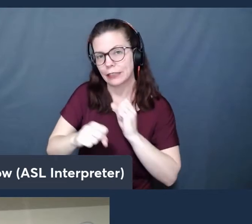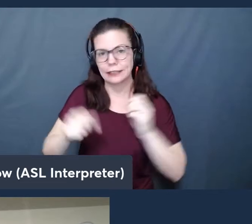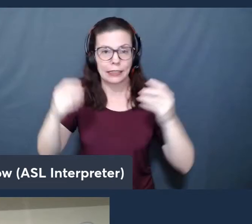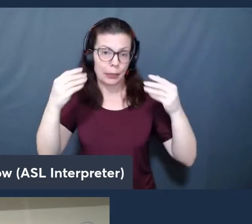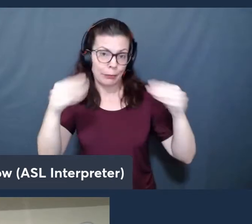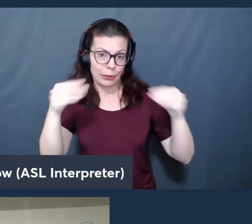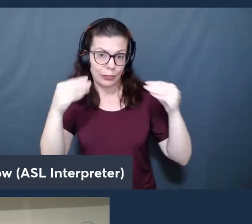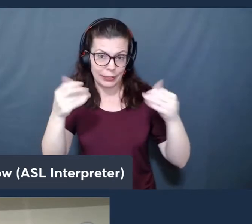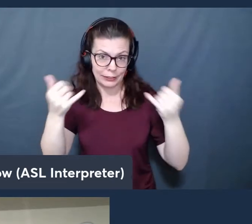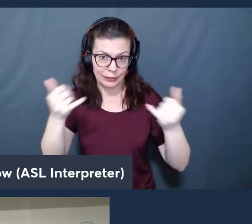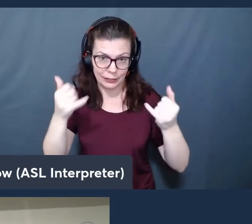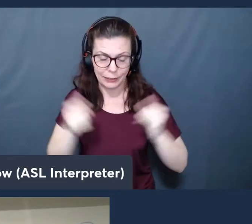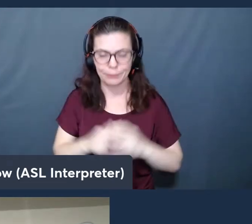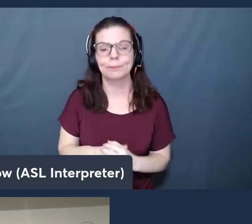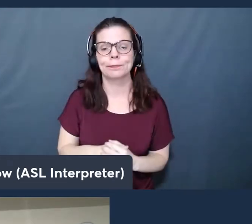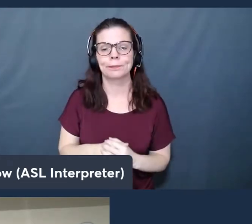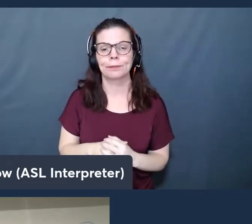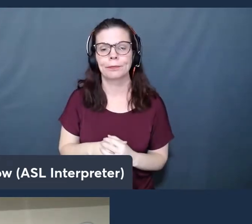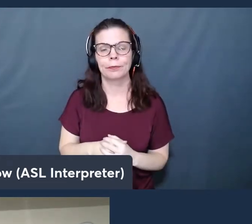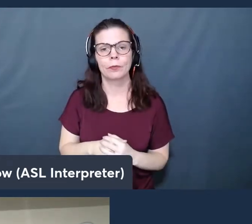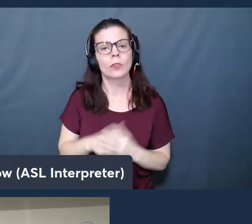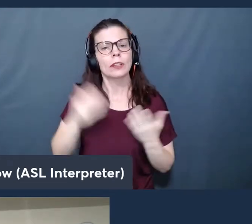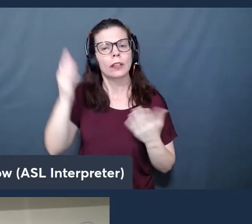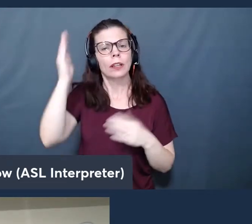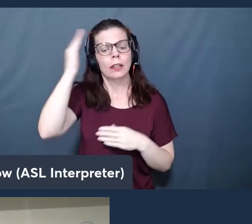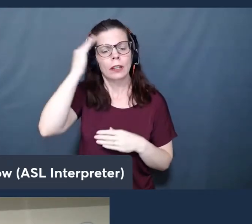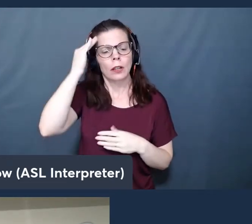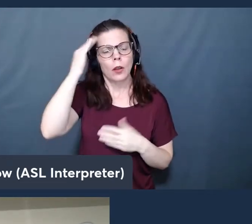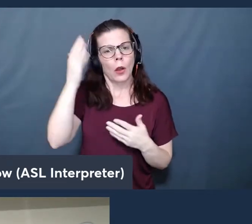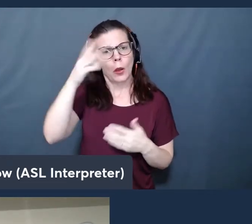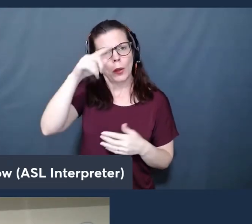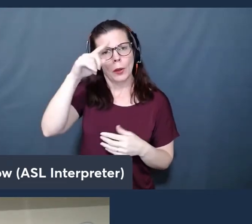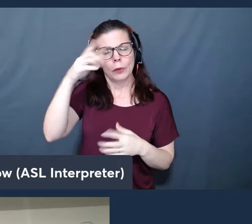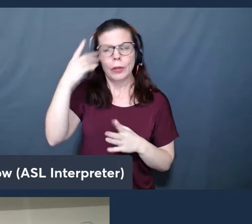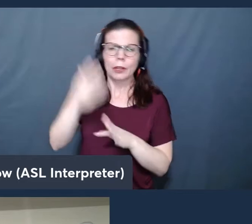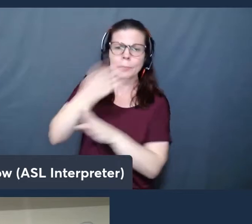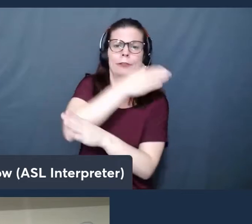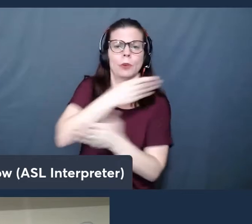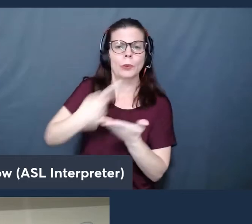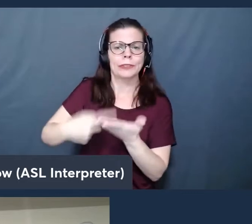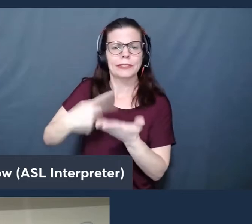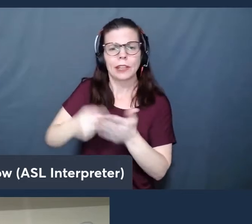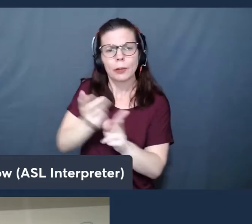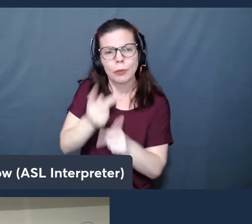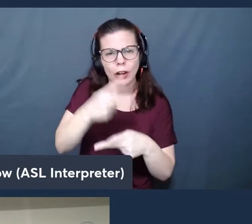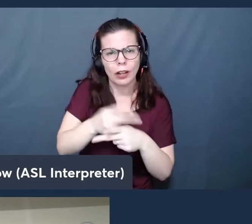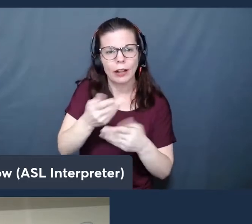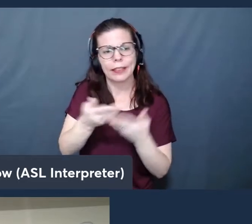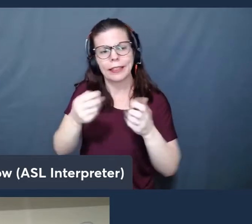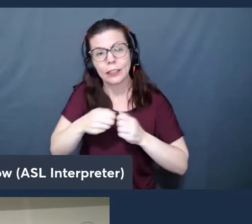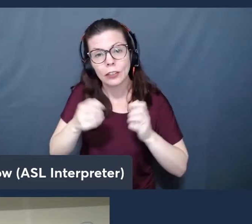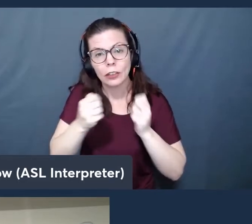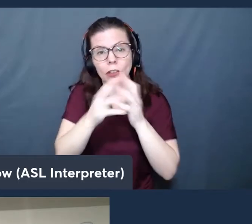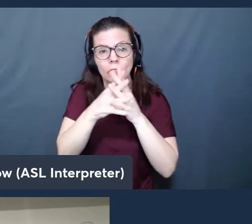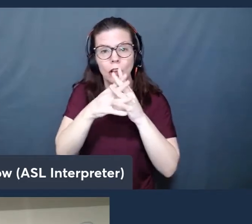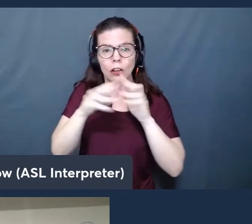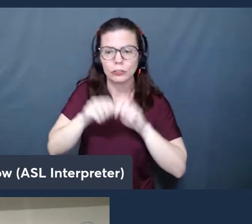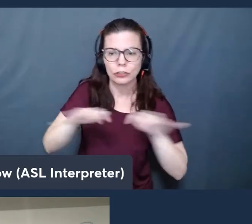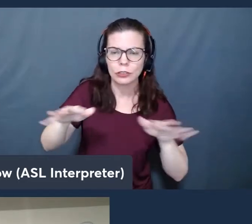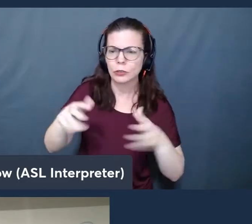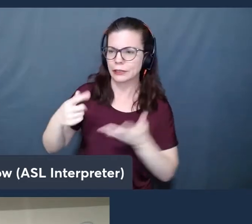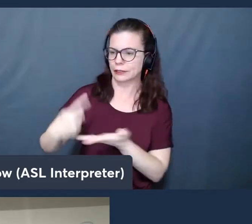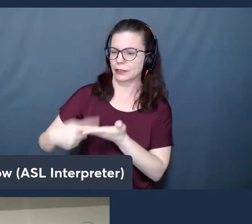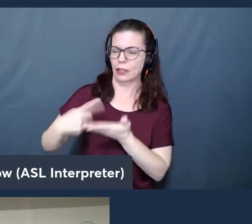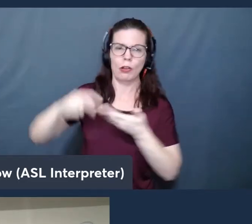marketing today. Um, you know, because before we start talking about a product and a thing you've launched, is let's talk about the problems